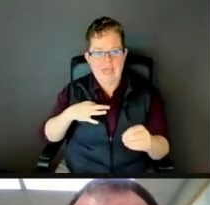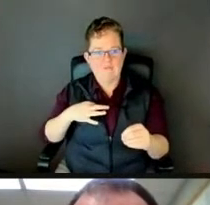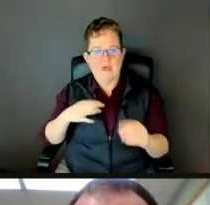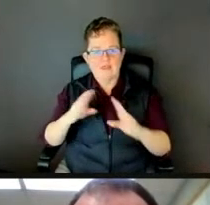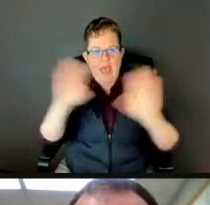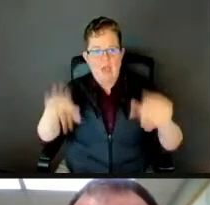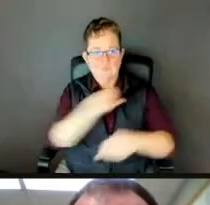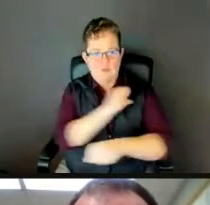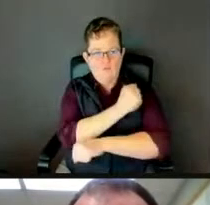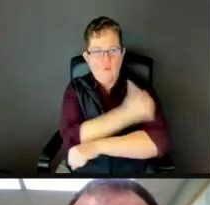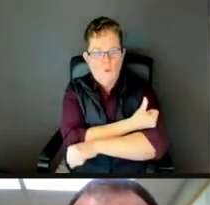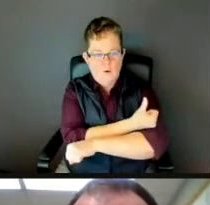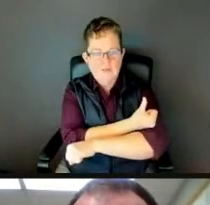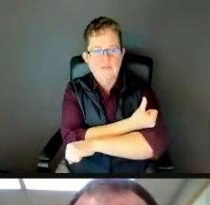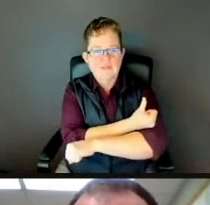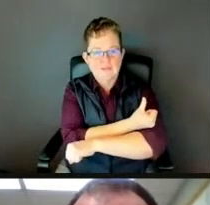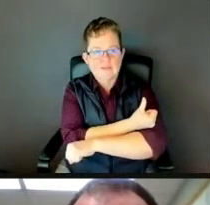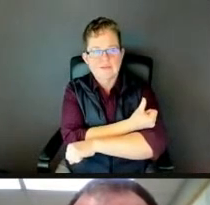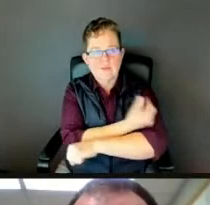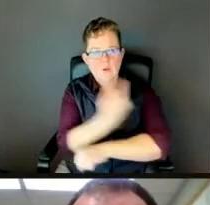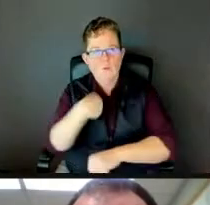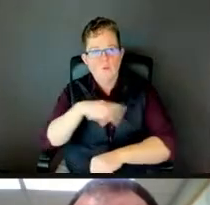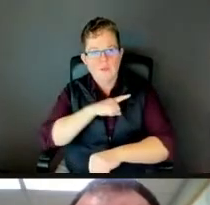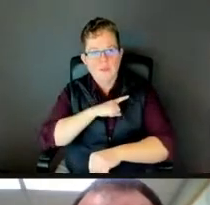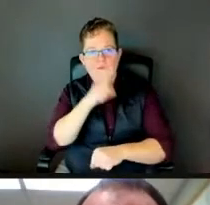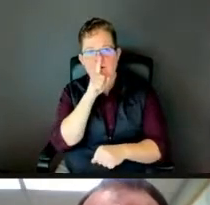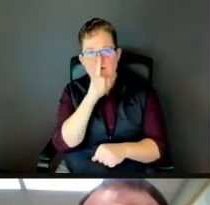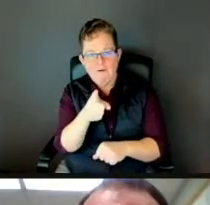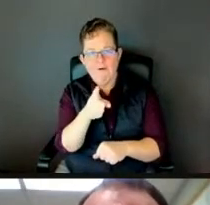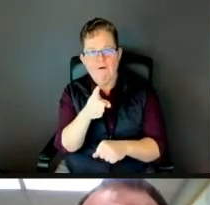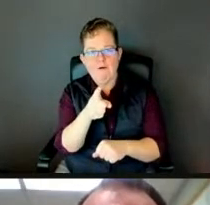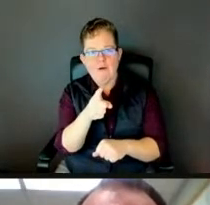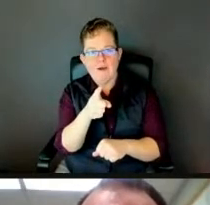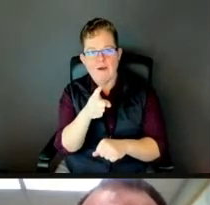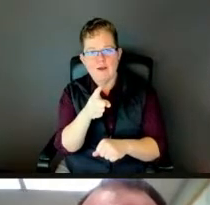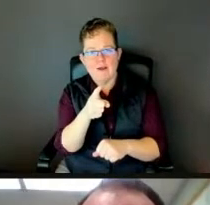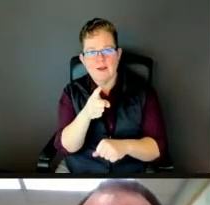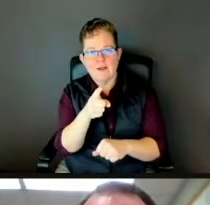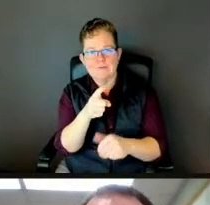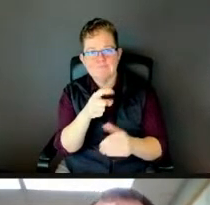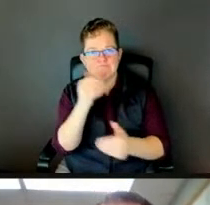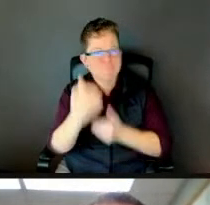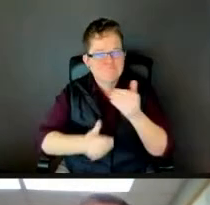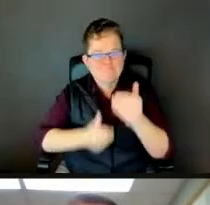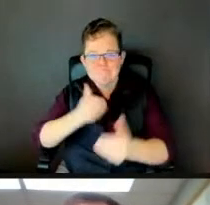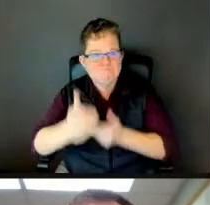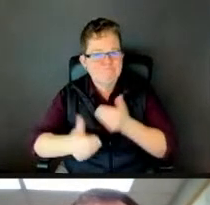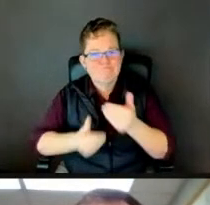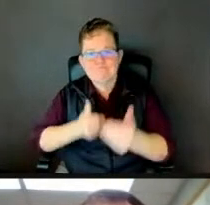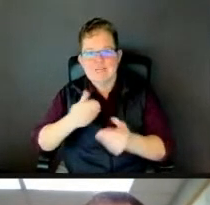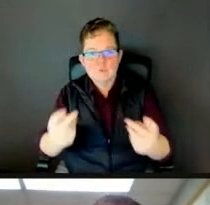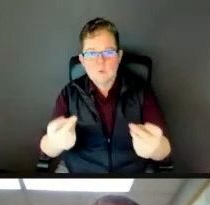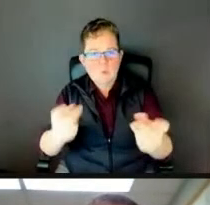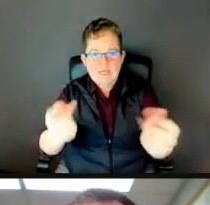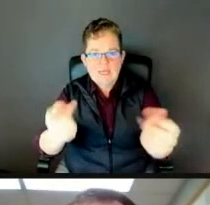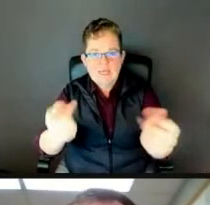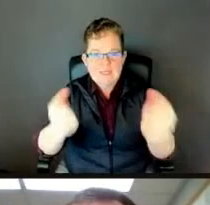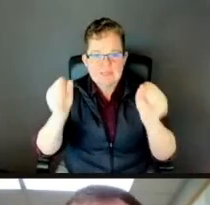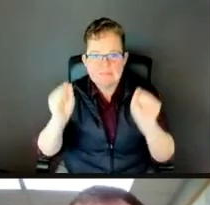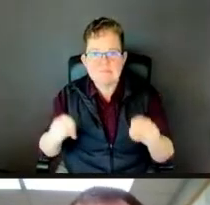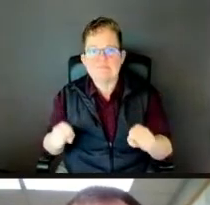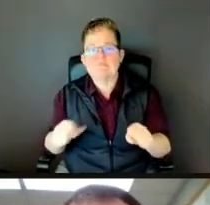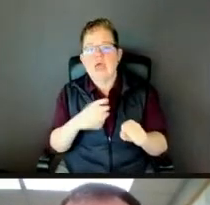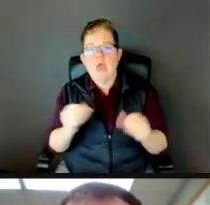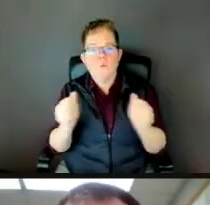Authority. We are moving as quickly and with